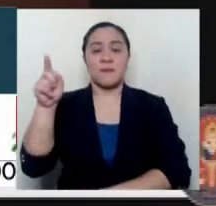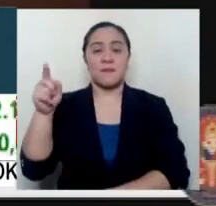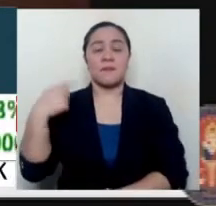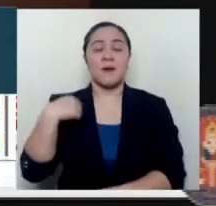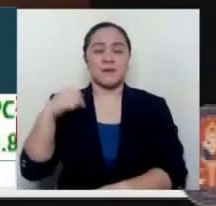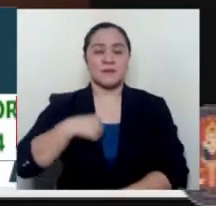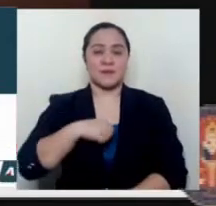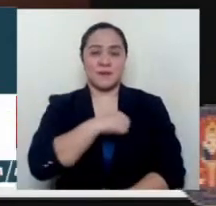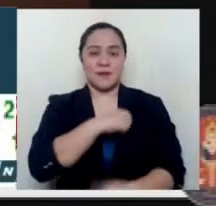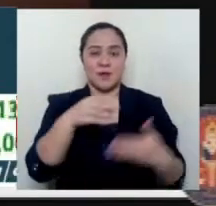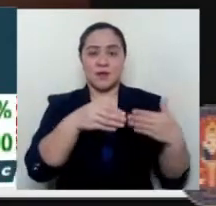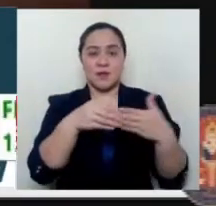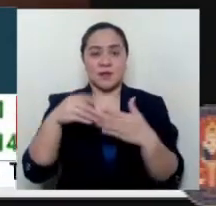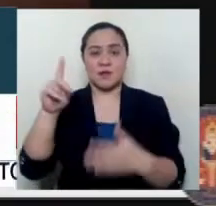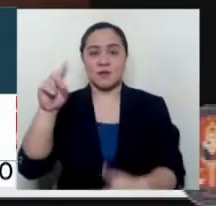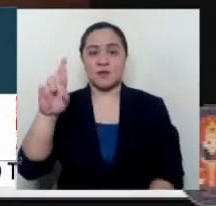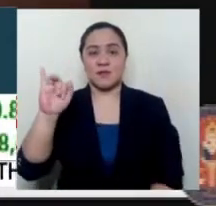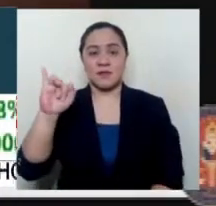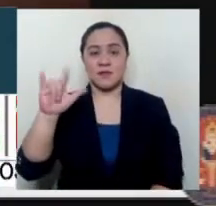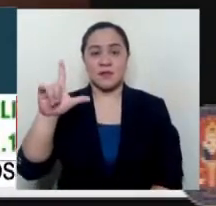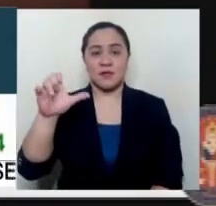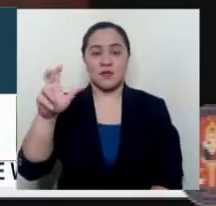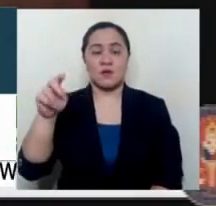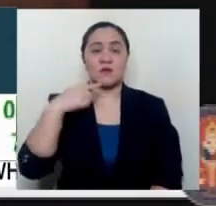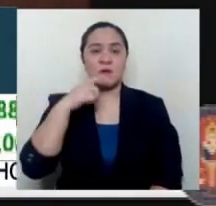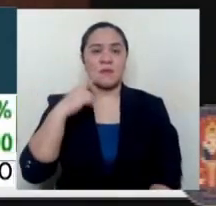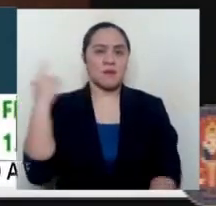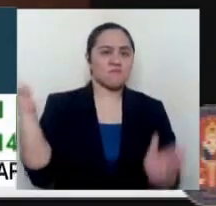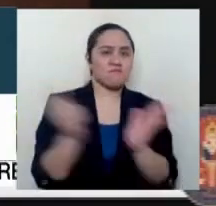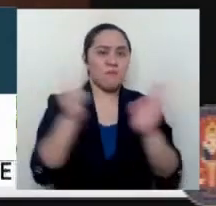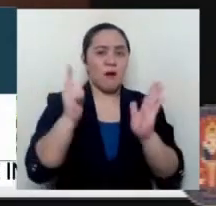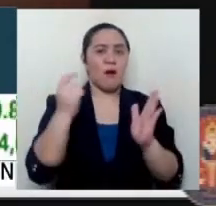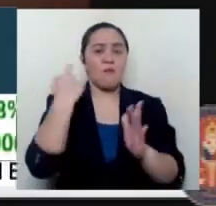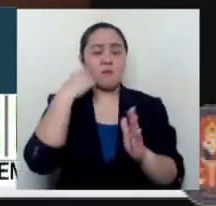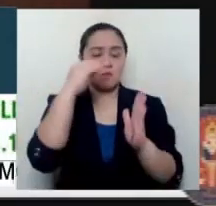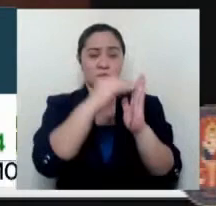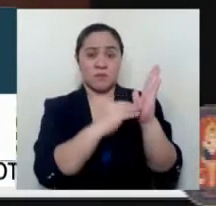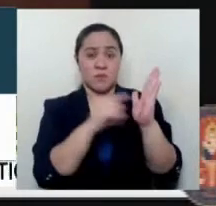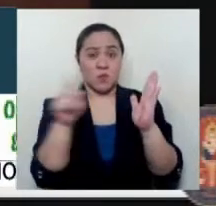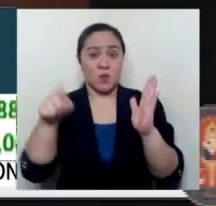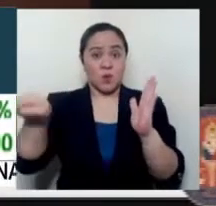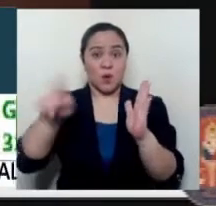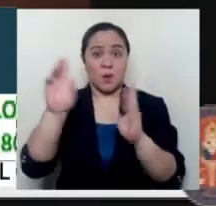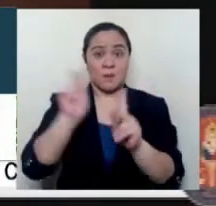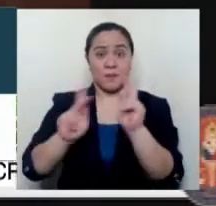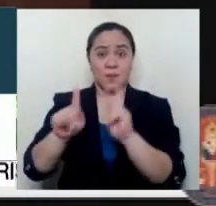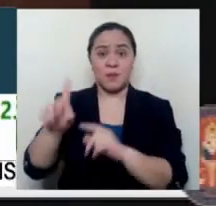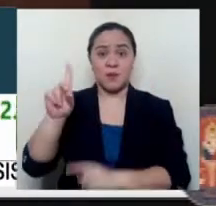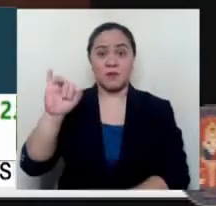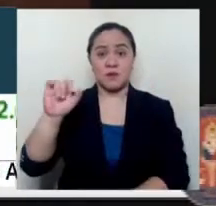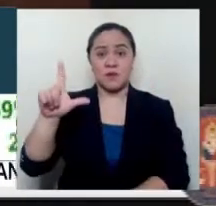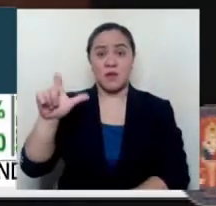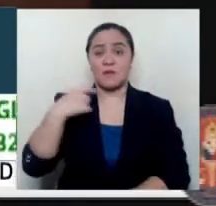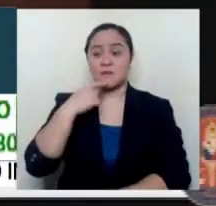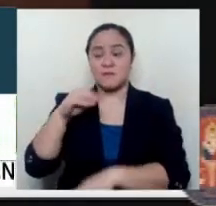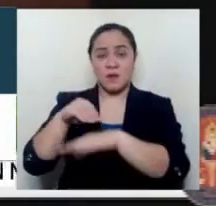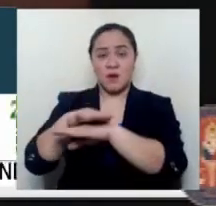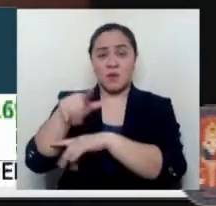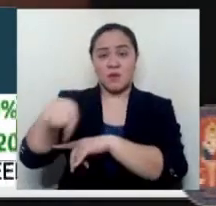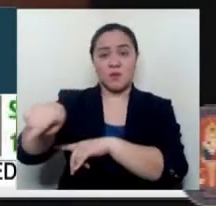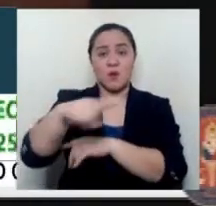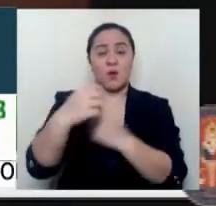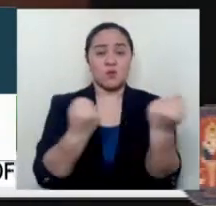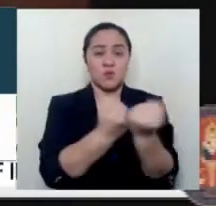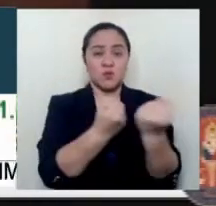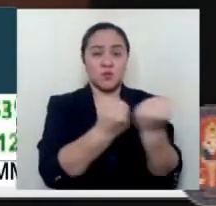meanwhile, says the move is illegal, noting there is no prevailing law allowing the Interior Department to only distribute aid to